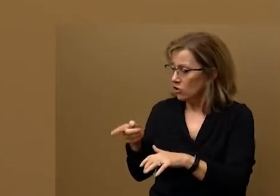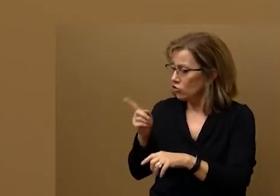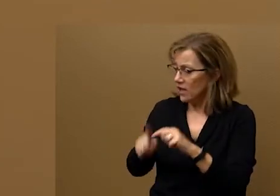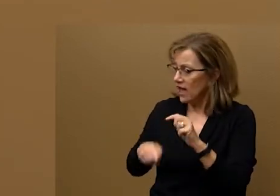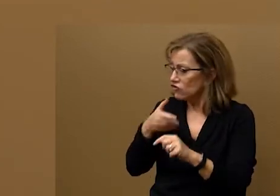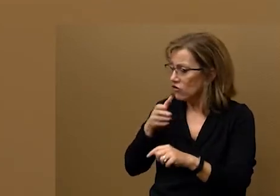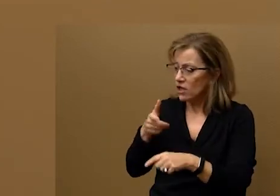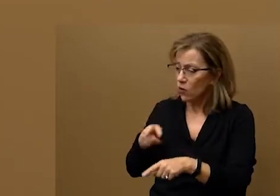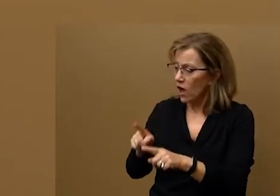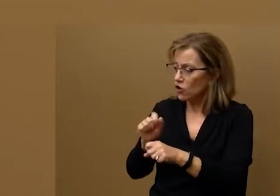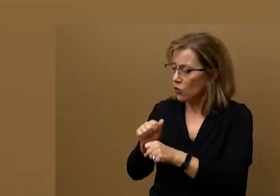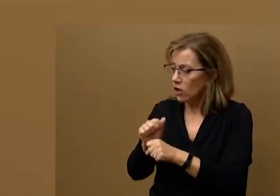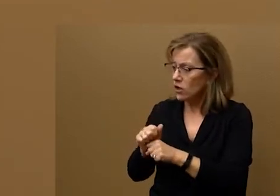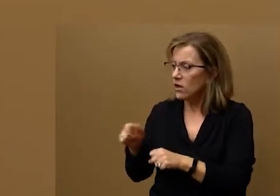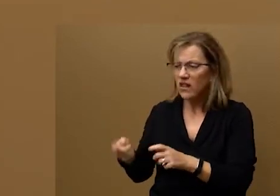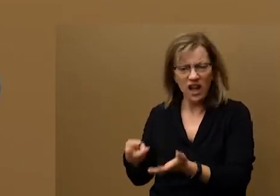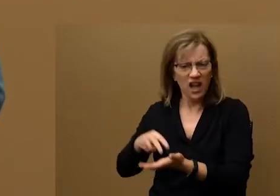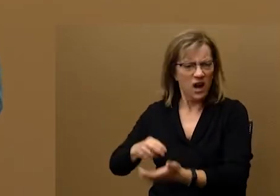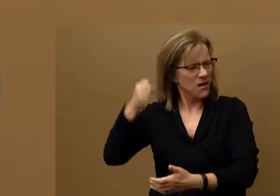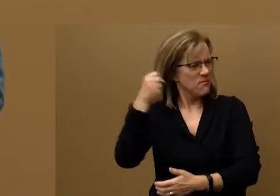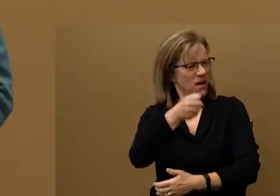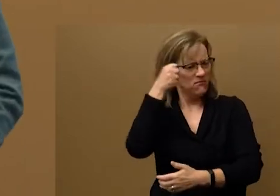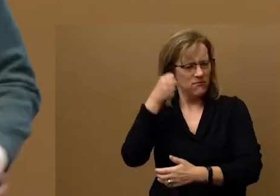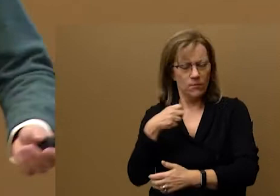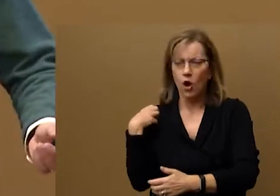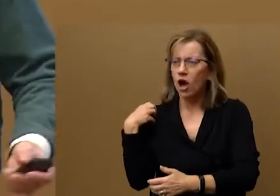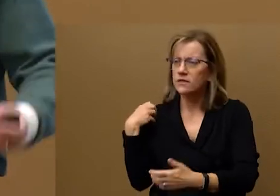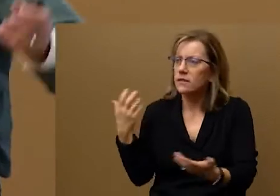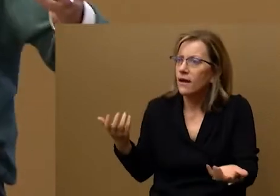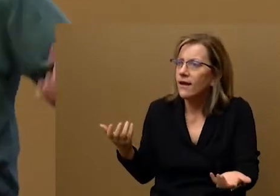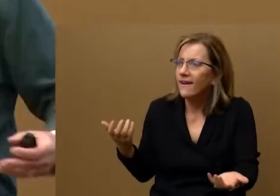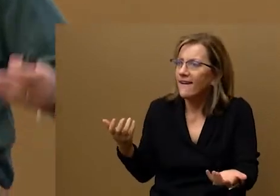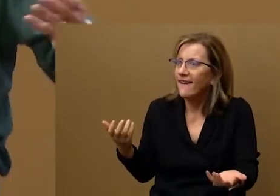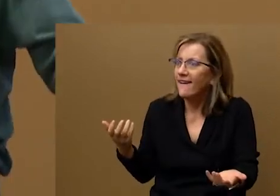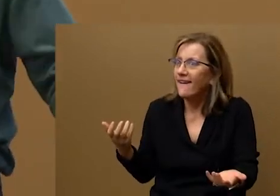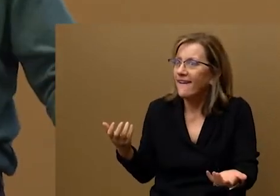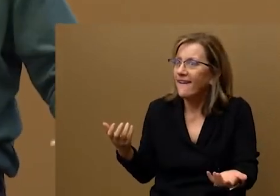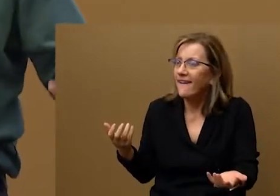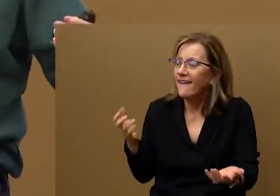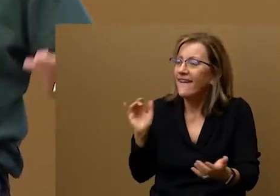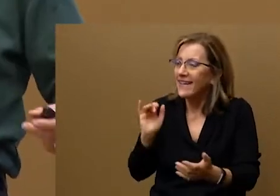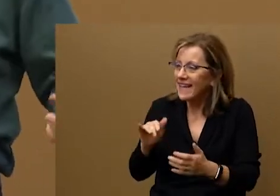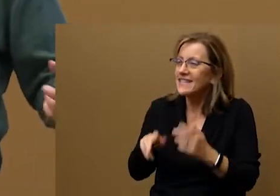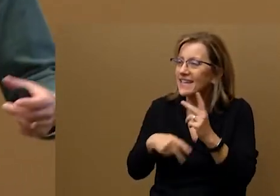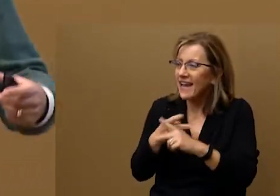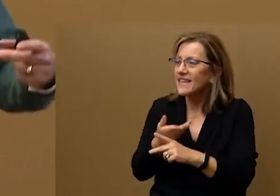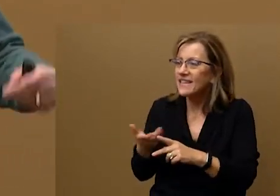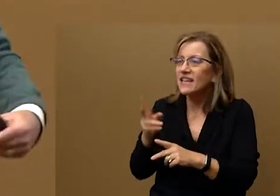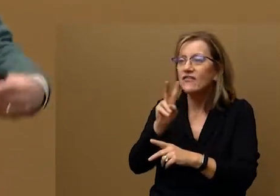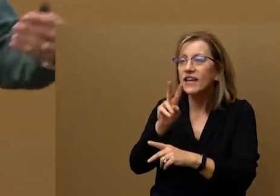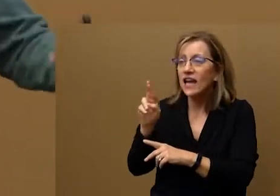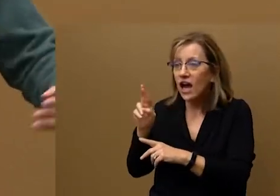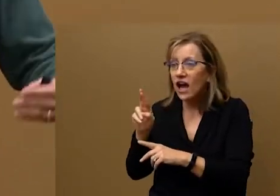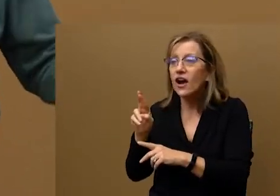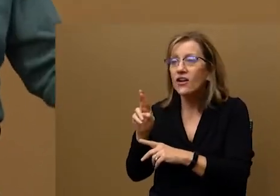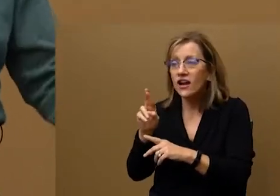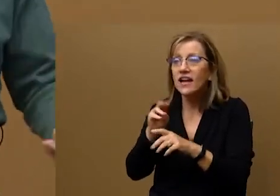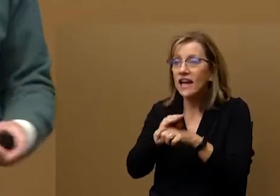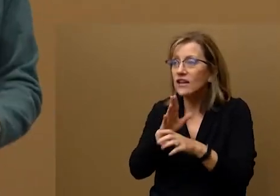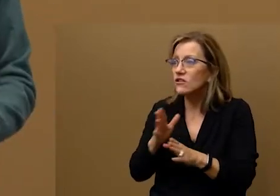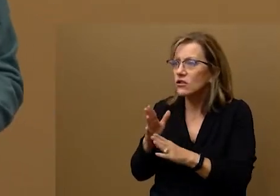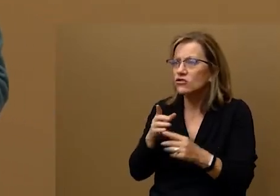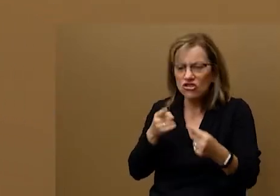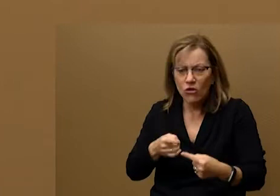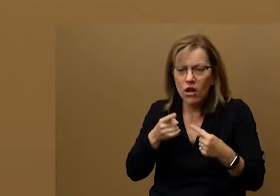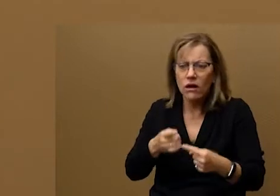can't drink while you're working, and the person gets up and hits the boss or something like that? Those kind of problems, that would be the type of thing that VR